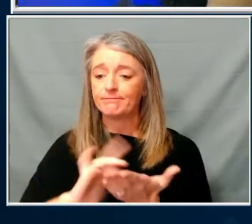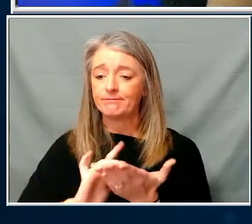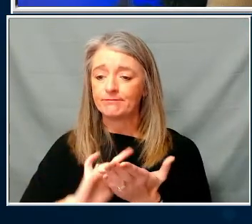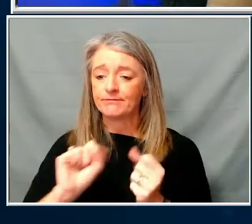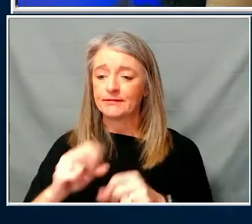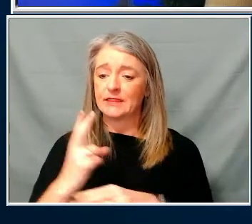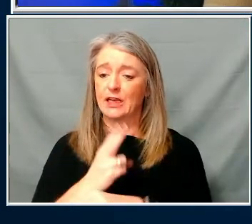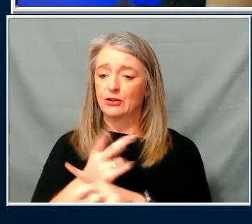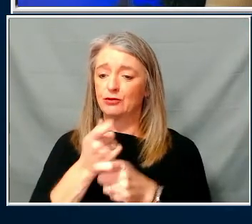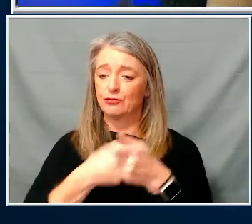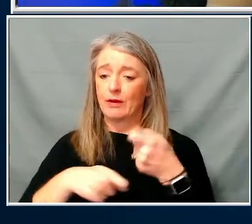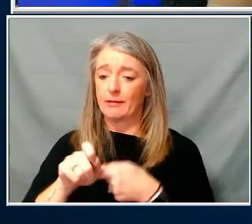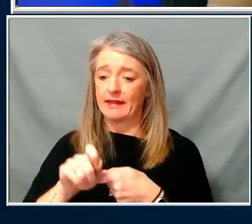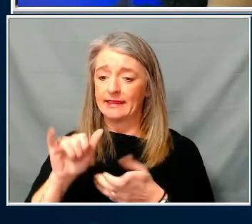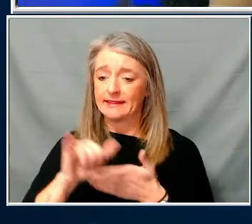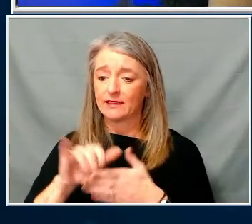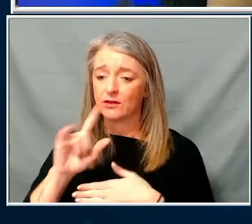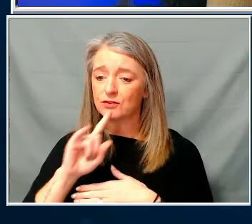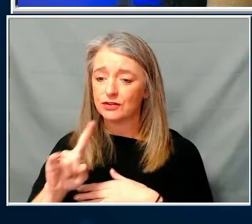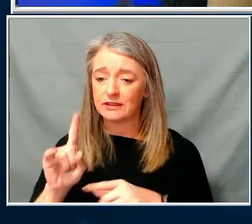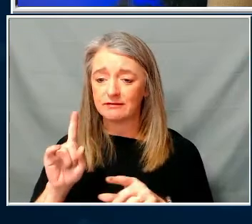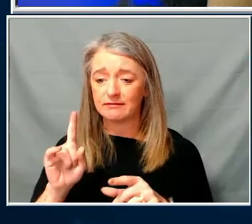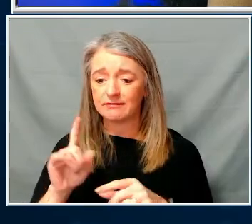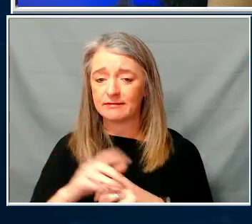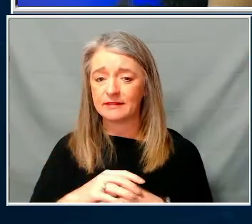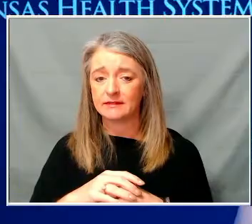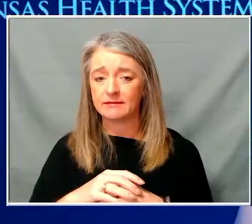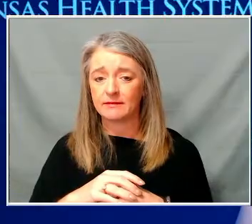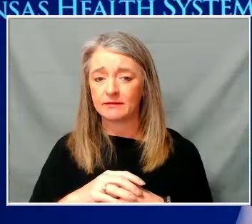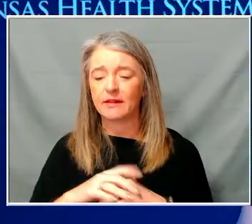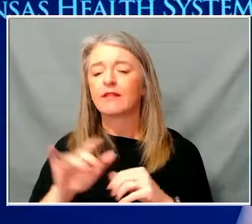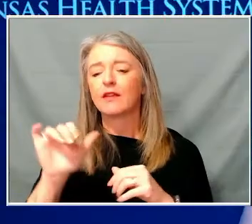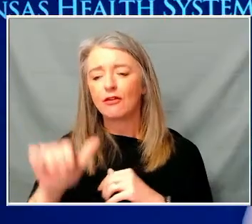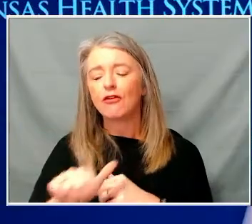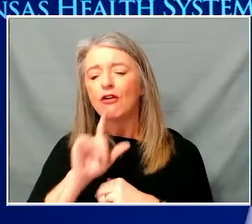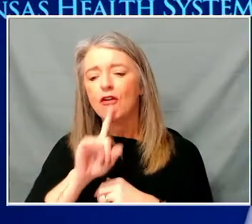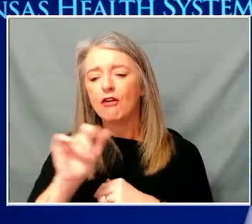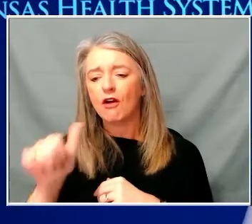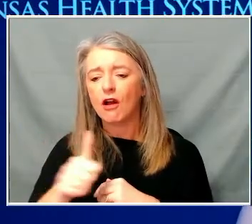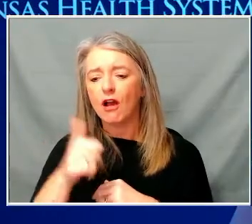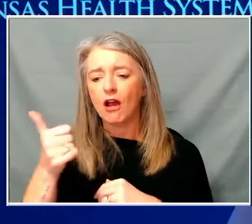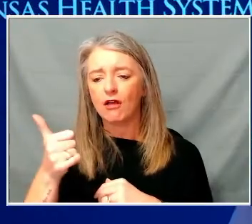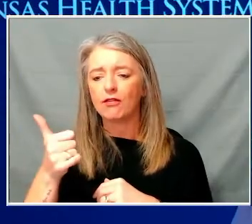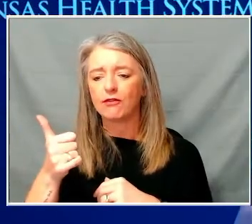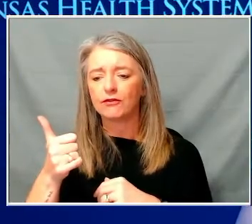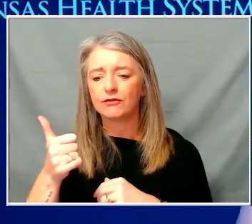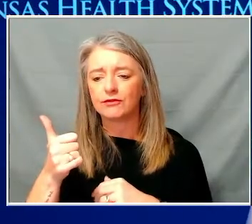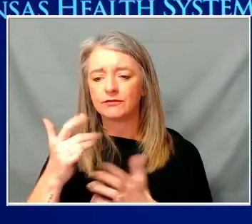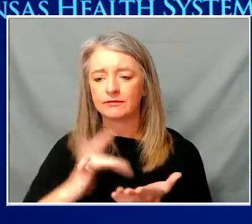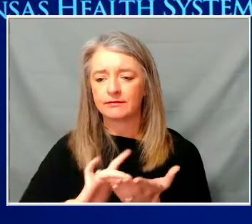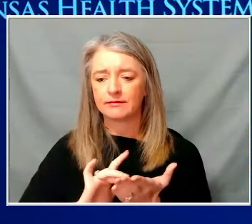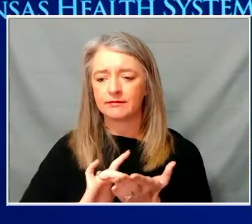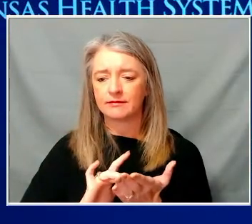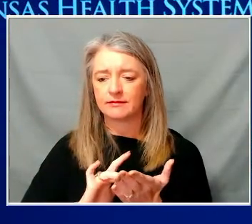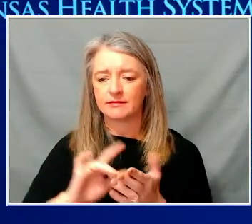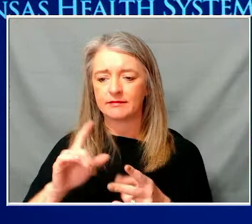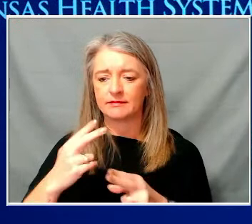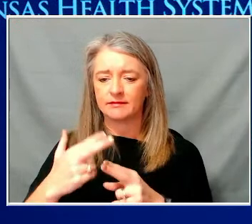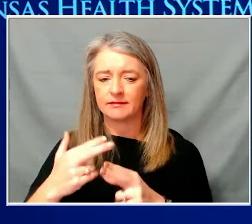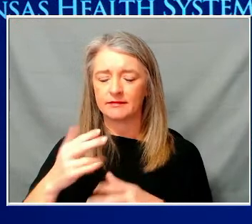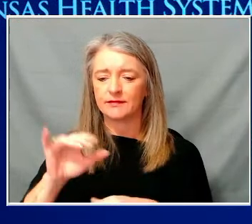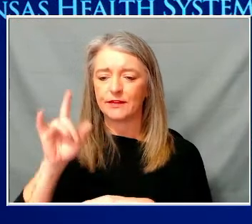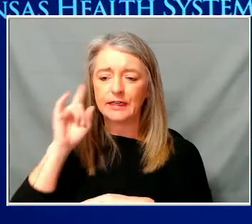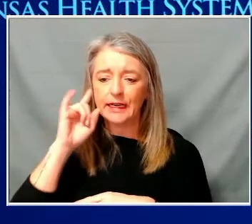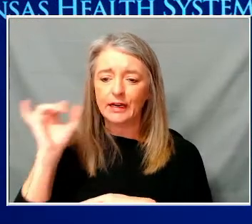place of it, or is that just the go-to? Yeah, there are alternatives for all of these conditions. So there's an alternative medication for ear